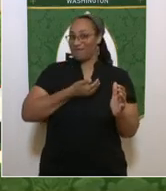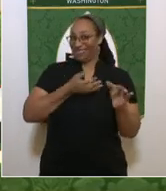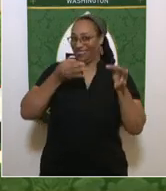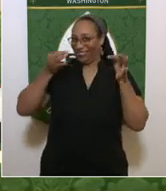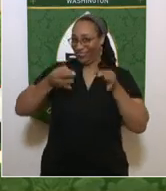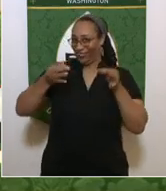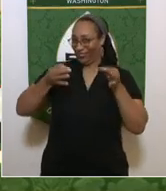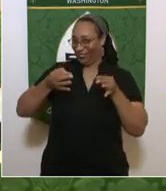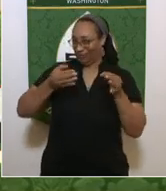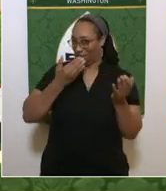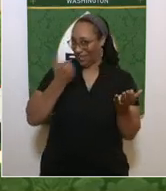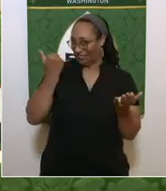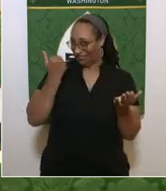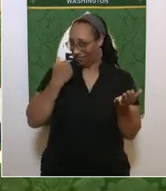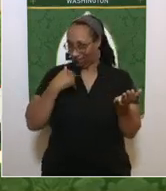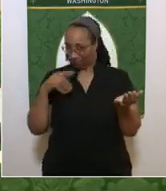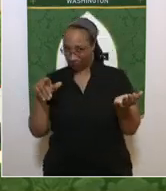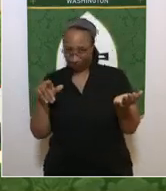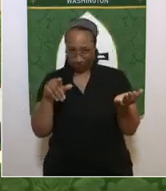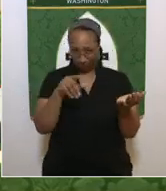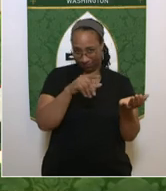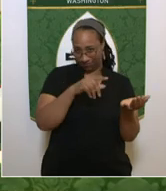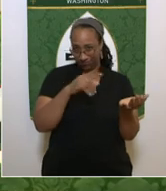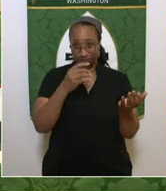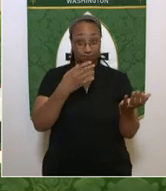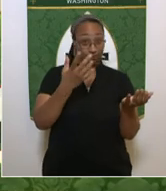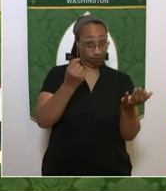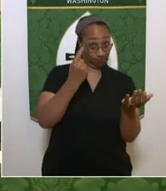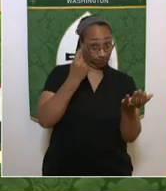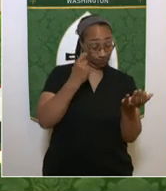council of the District of Columbia, 14 of us,